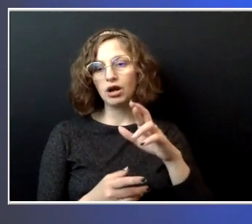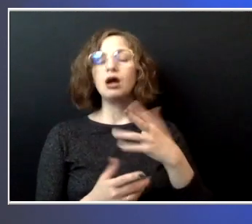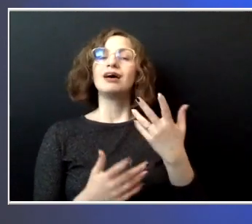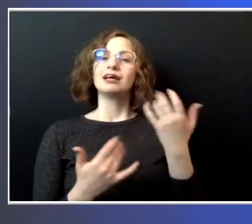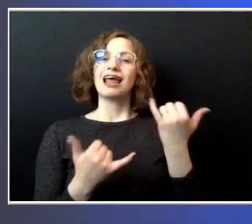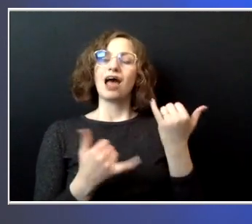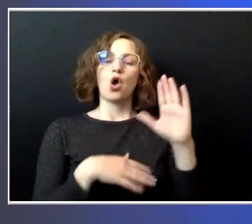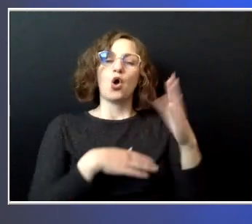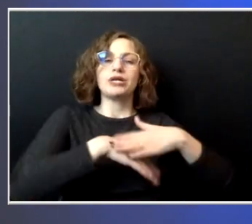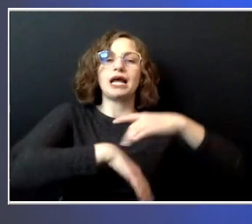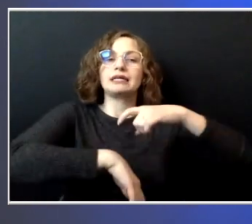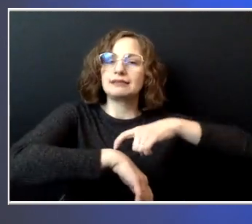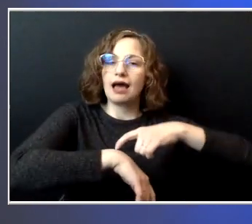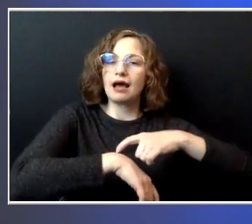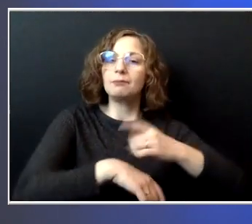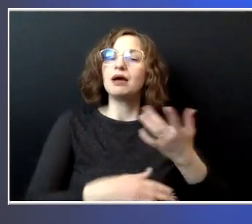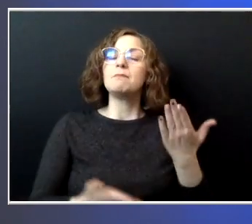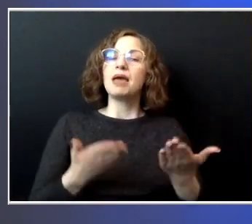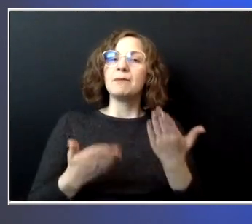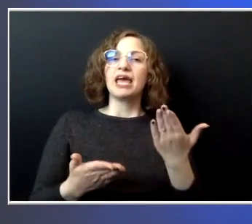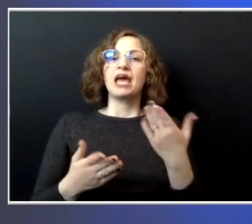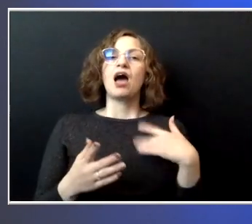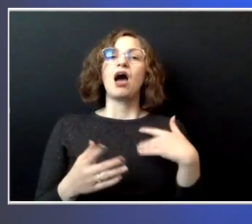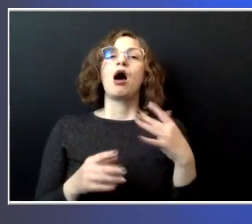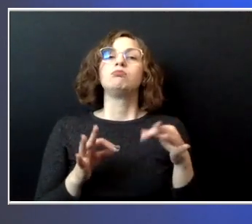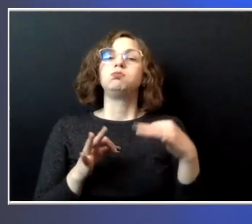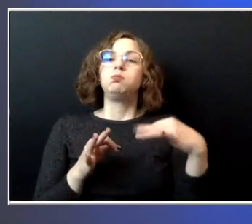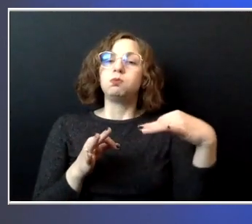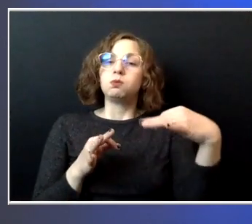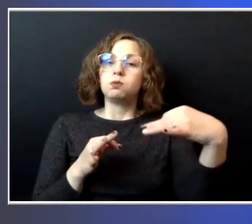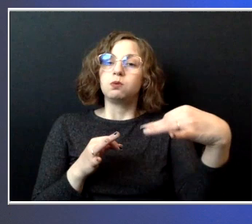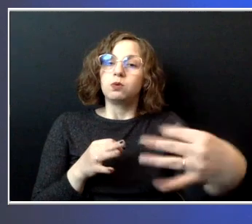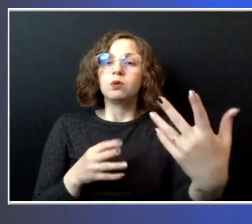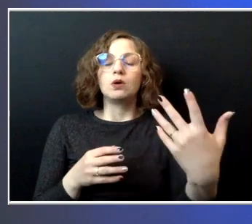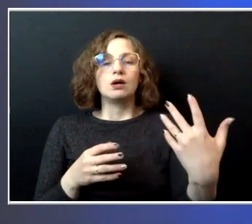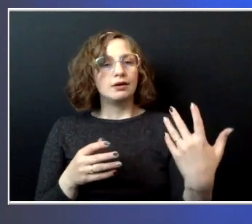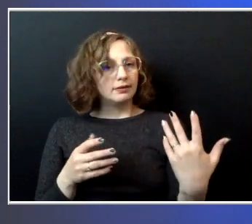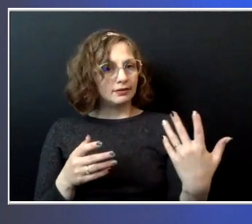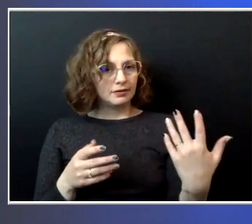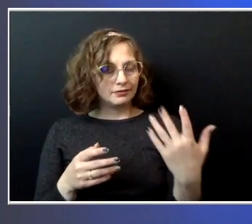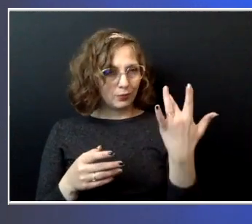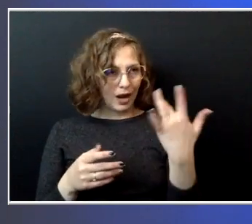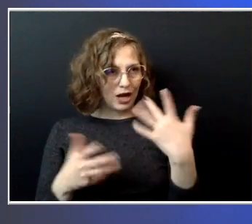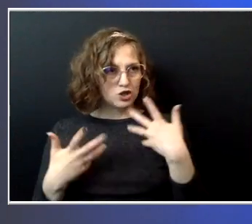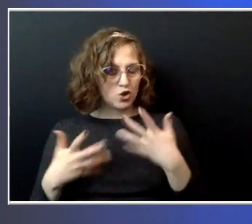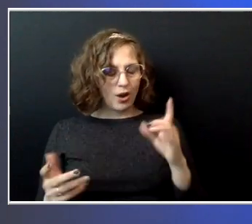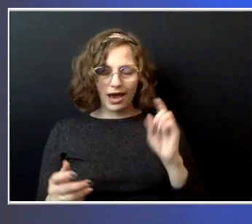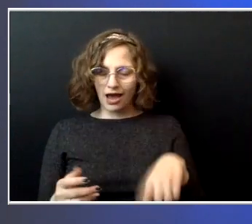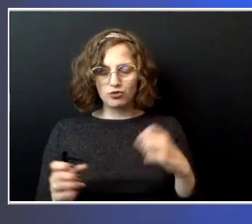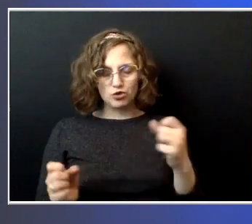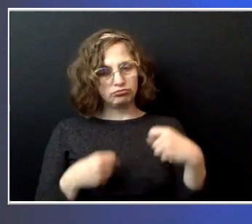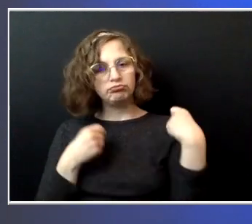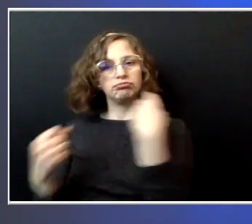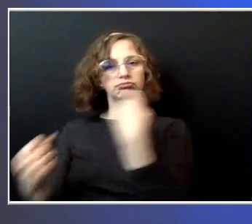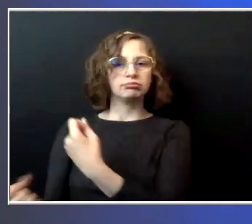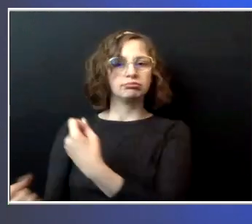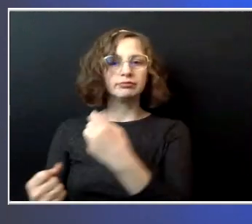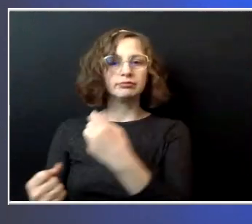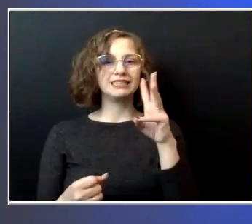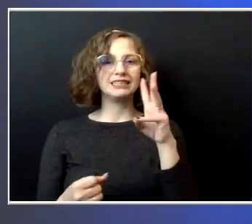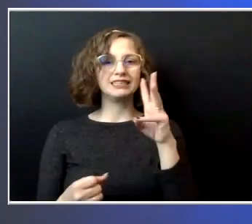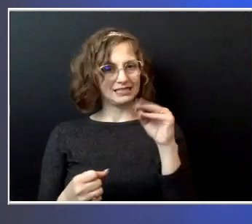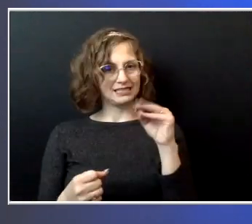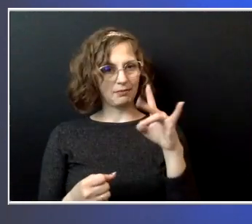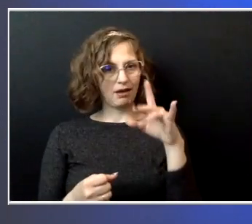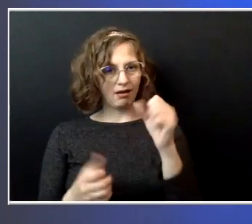time. The child care they have to arrange for, maybe time off work, all of those barriers. And so now they end up